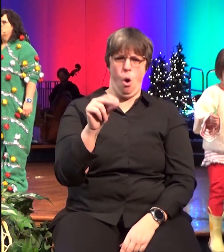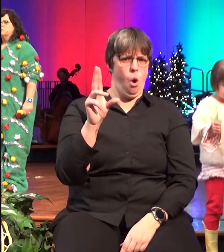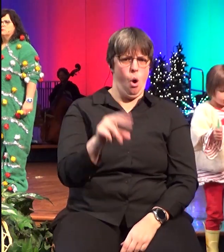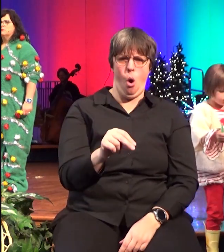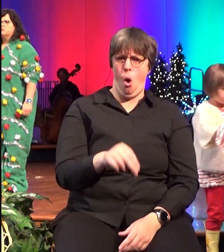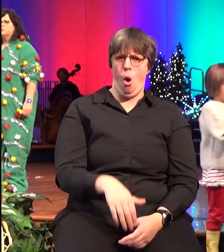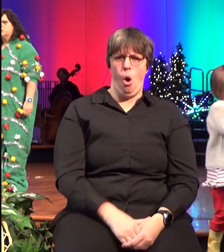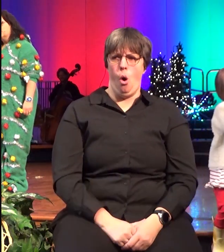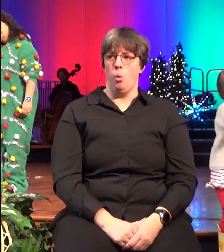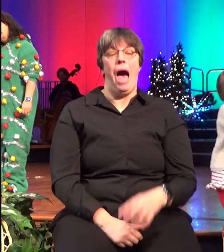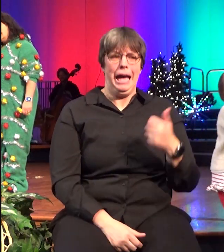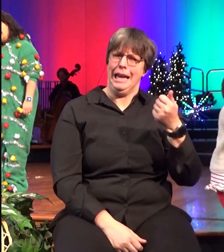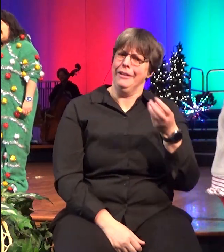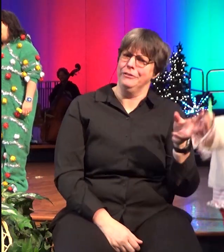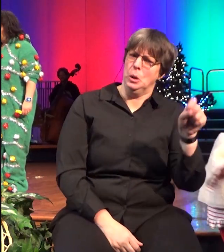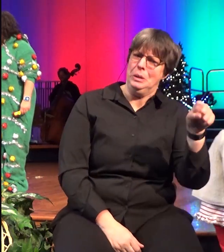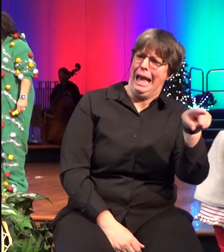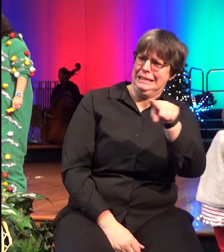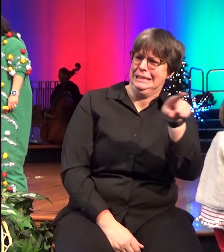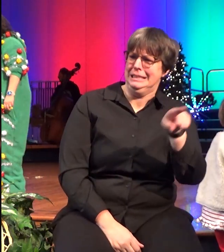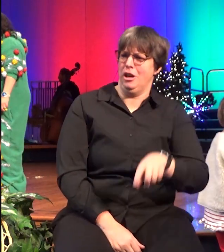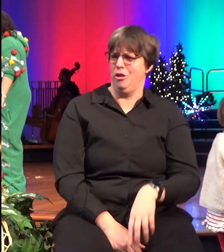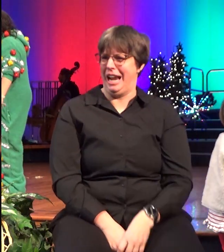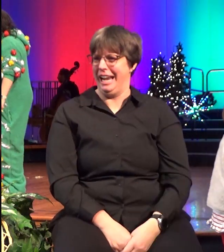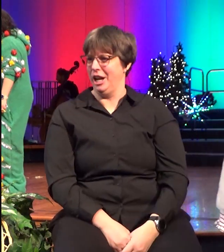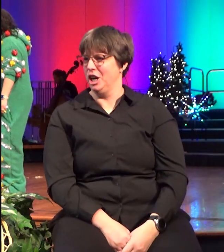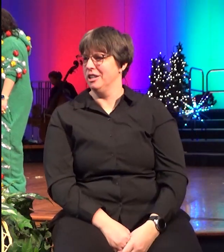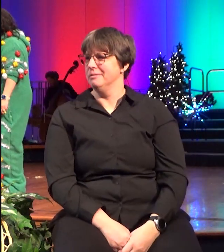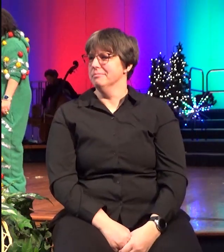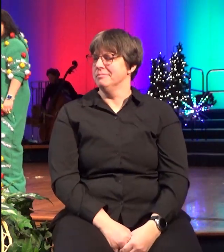Got a couple of yeses over here, yes.